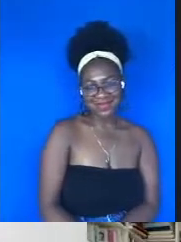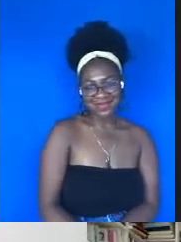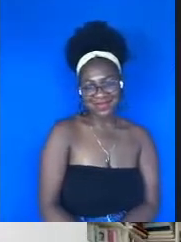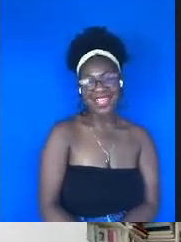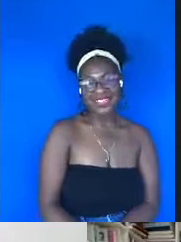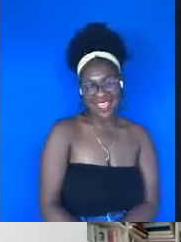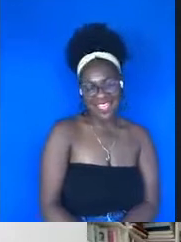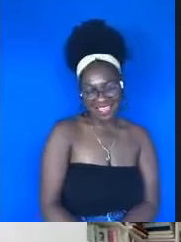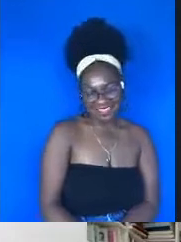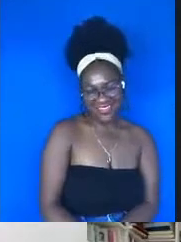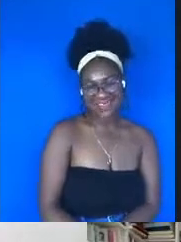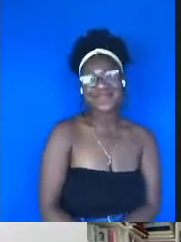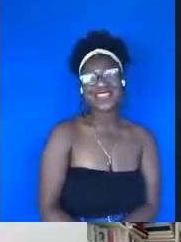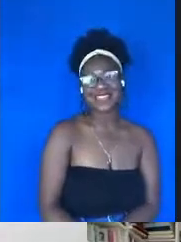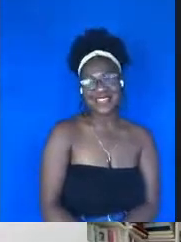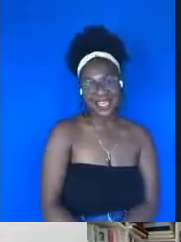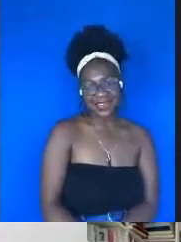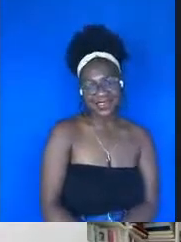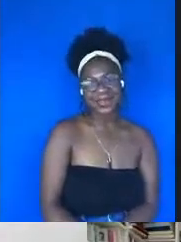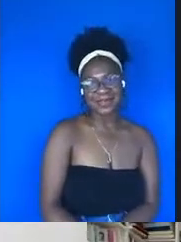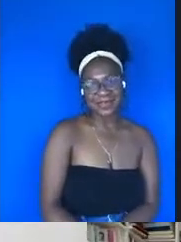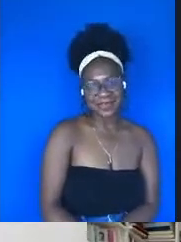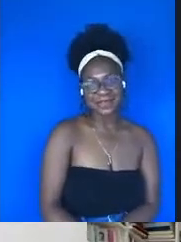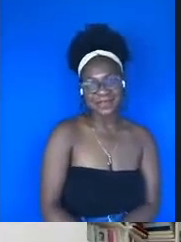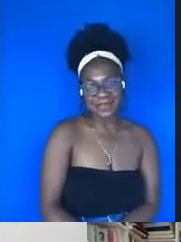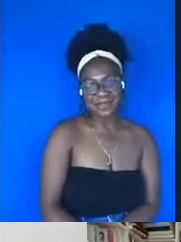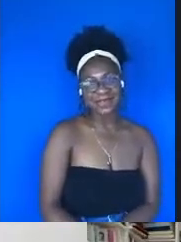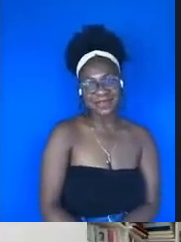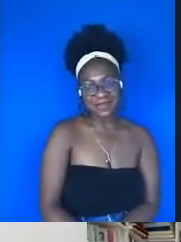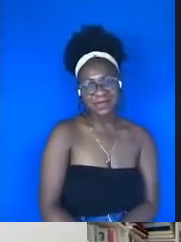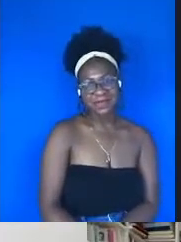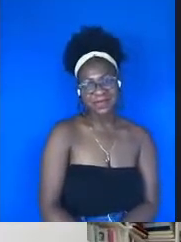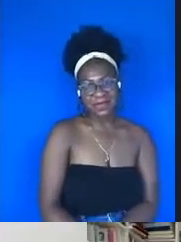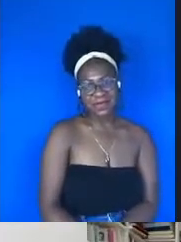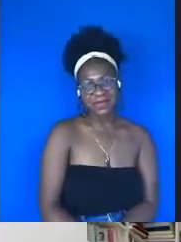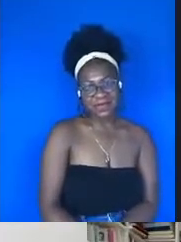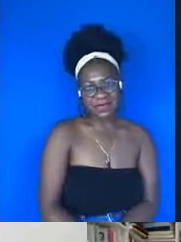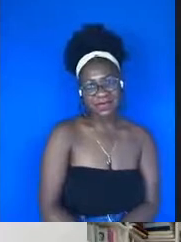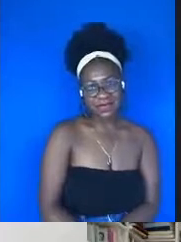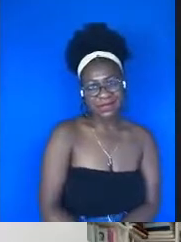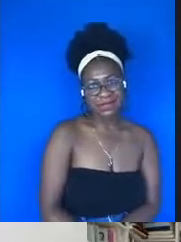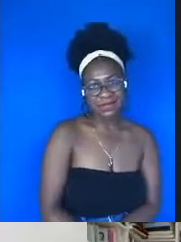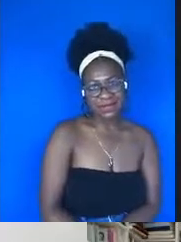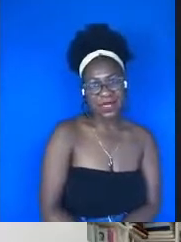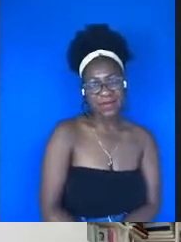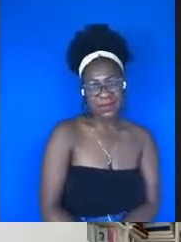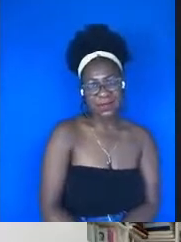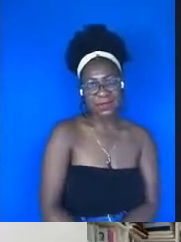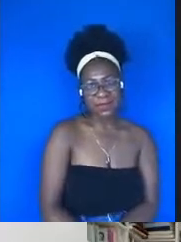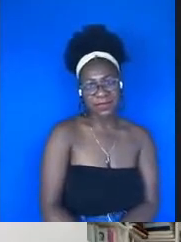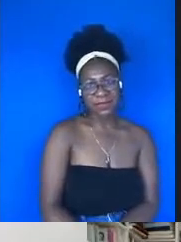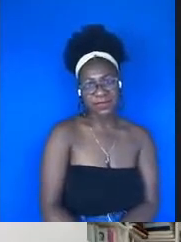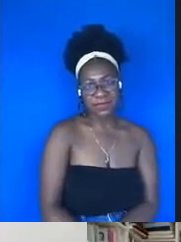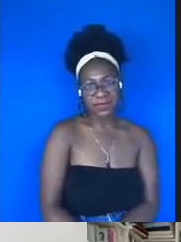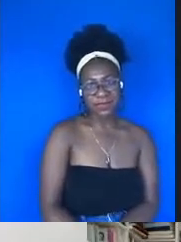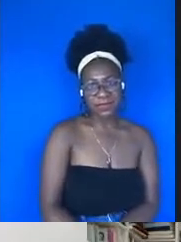and their grandmother knew about herbs. And it's about legacy and trial and error with herbal medicine, right? Whereas